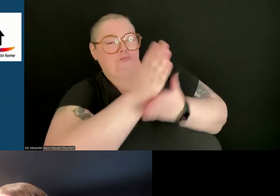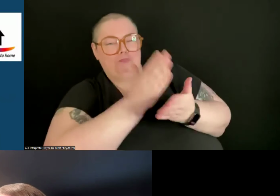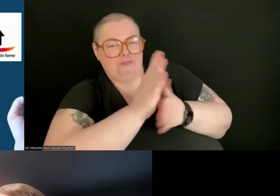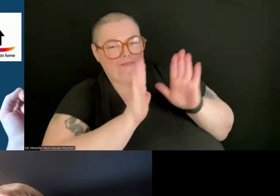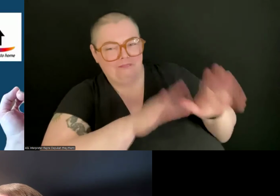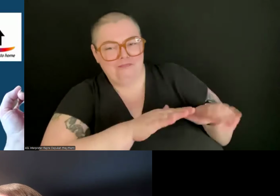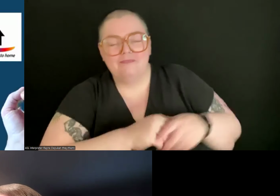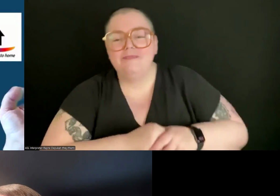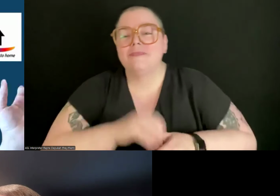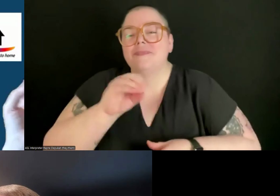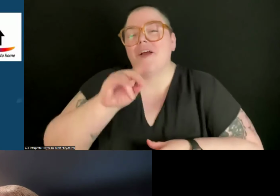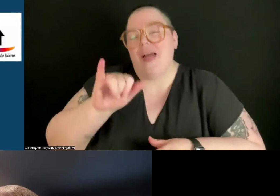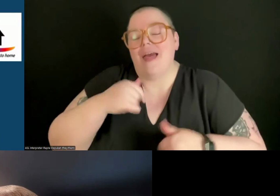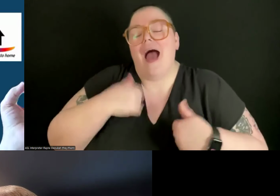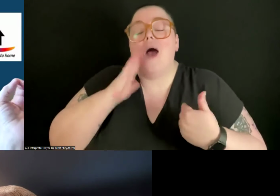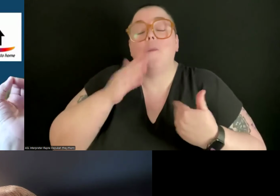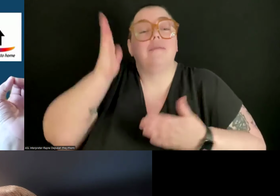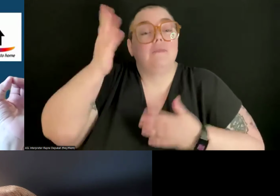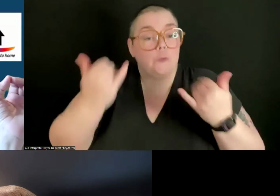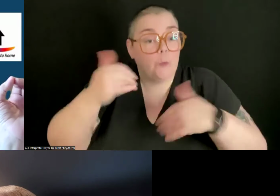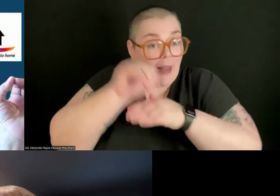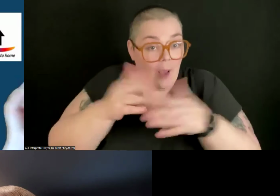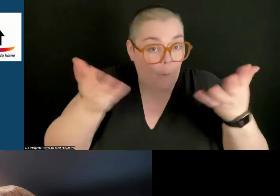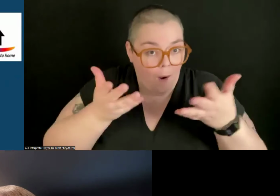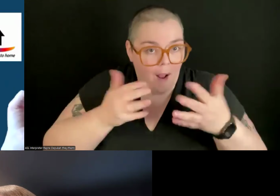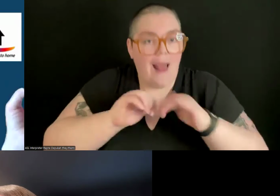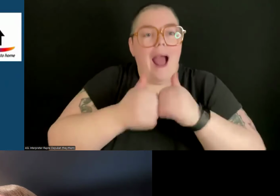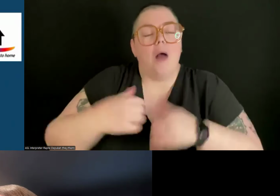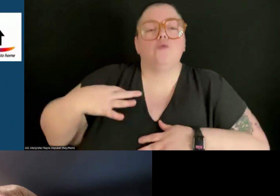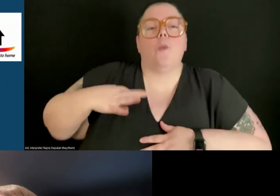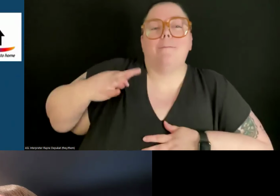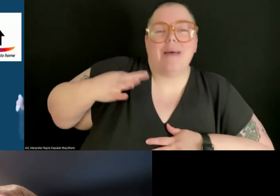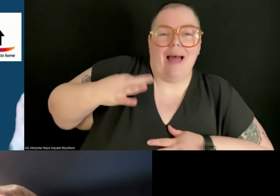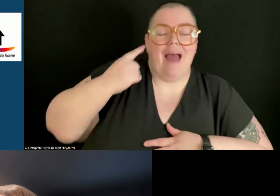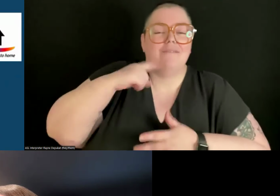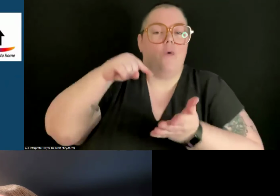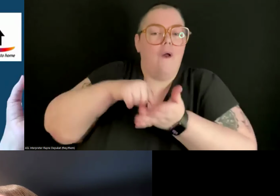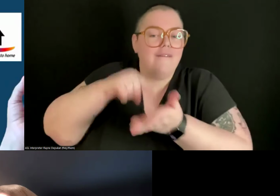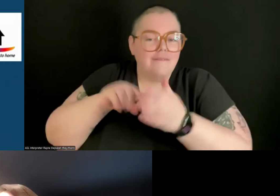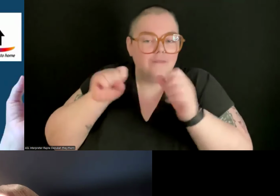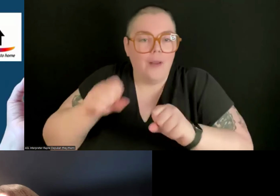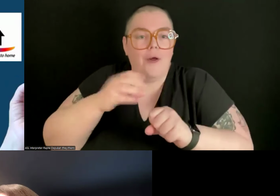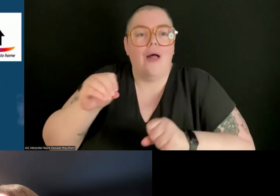So tonight I'm going to be speaking about ways to apply for affordable and subsidized housing.